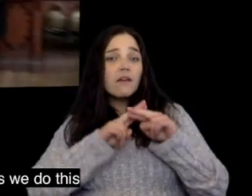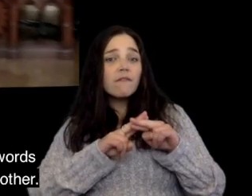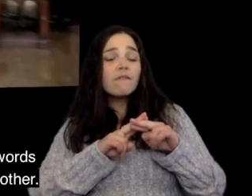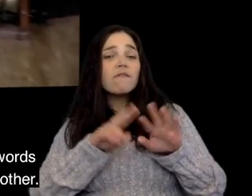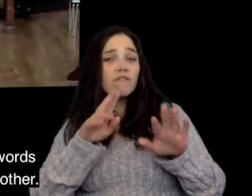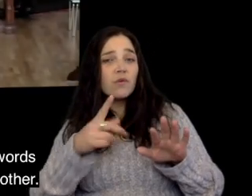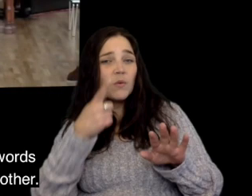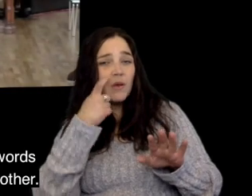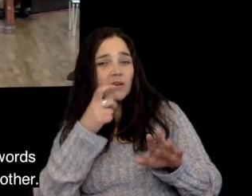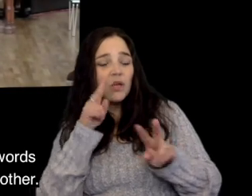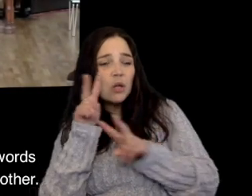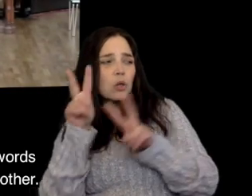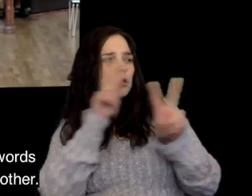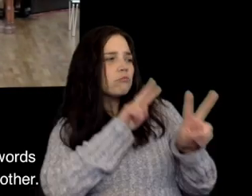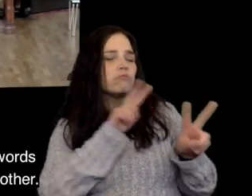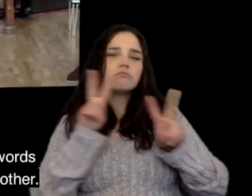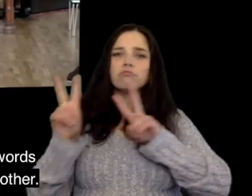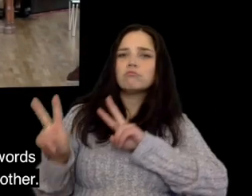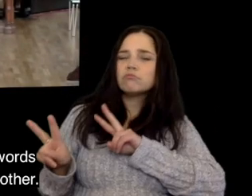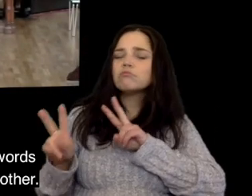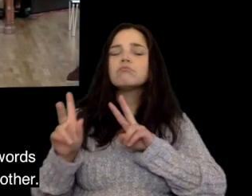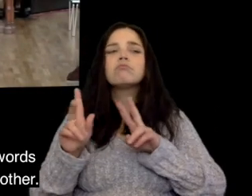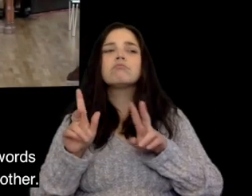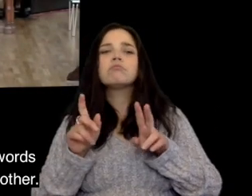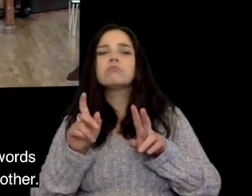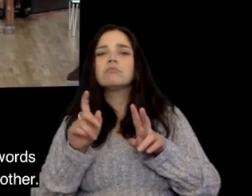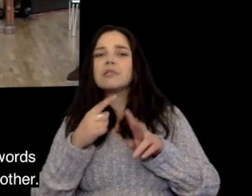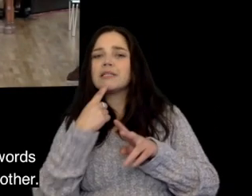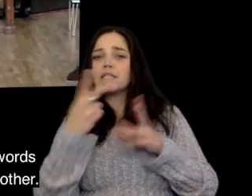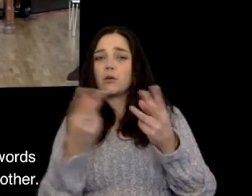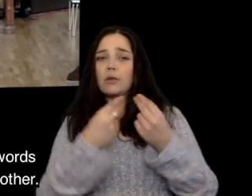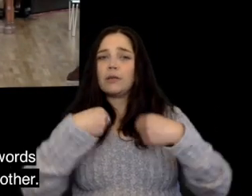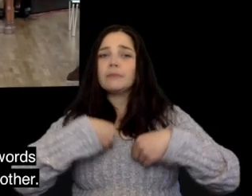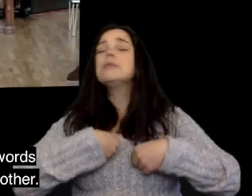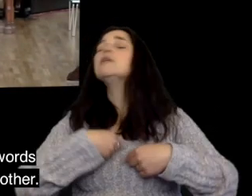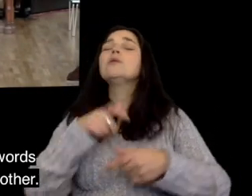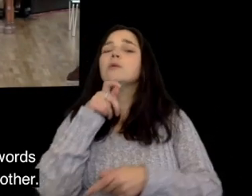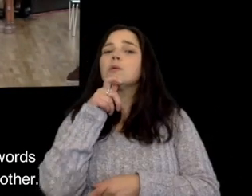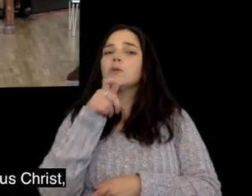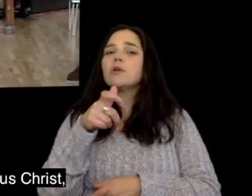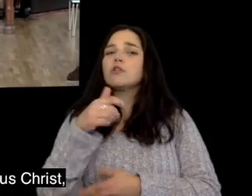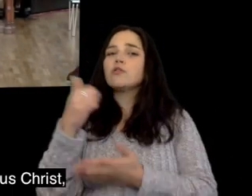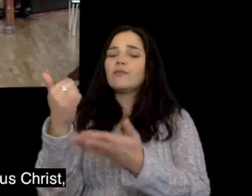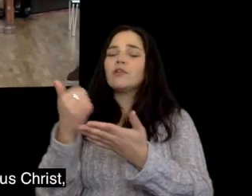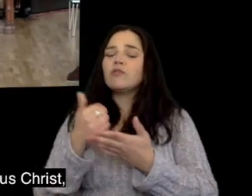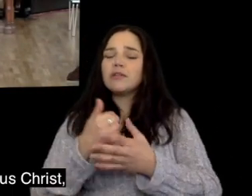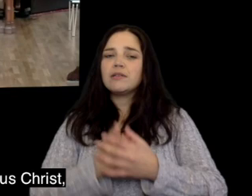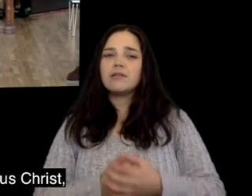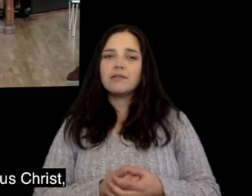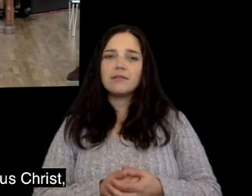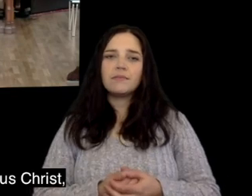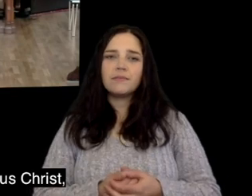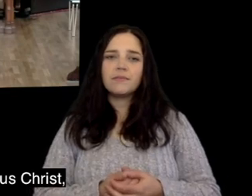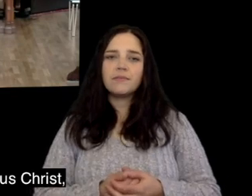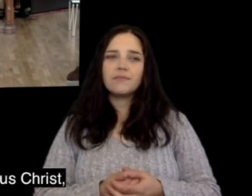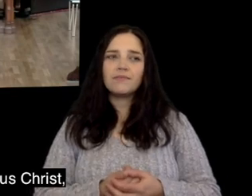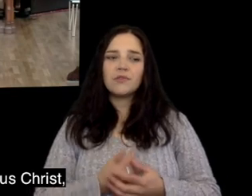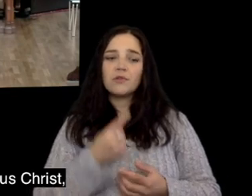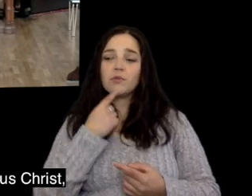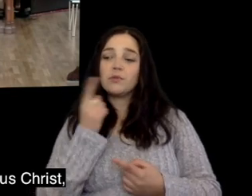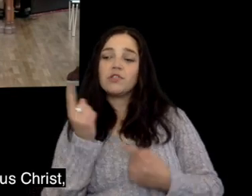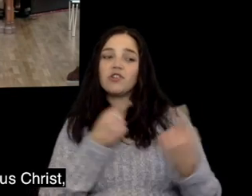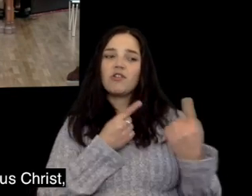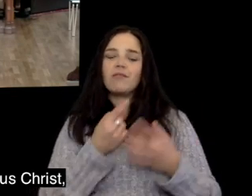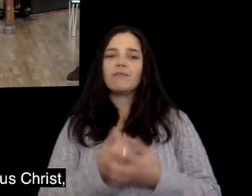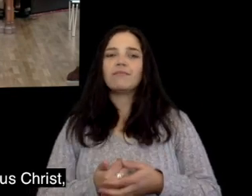If you will, then look round as we do this and say with me the words of the grace to